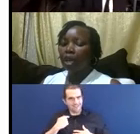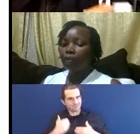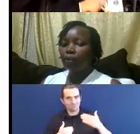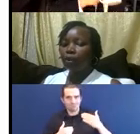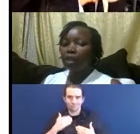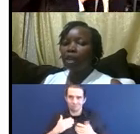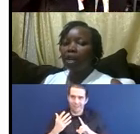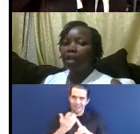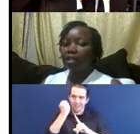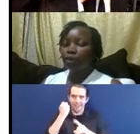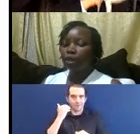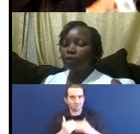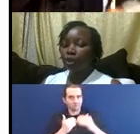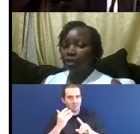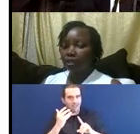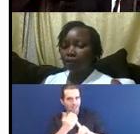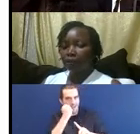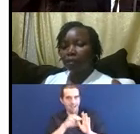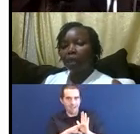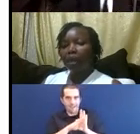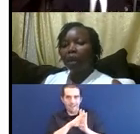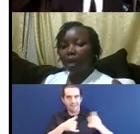more reliable than non-disabled employees.